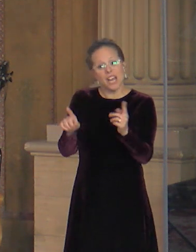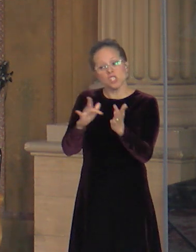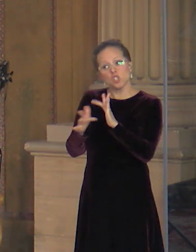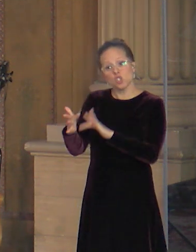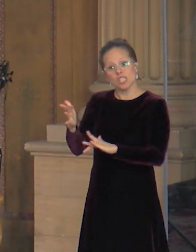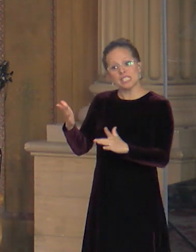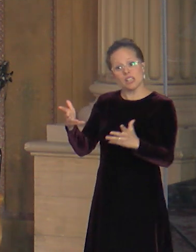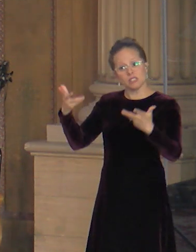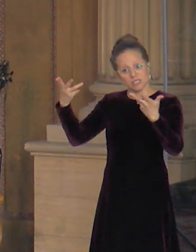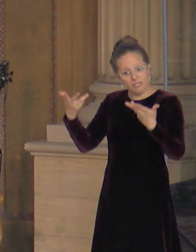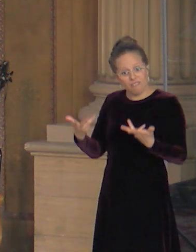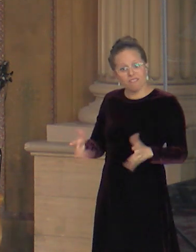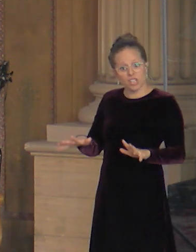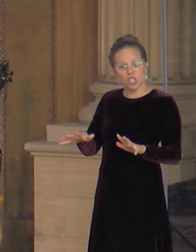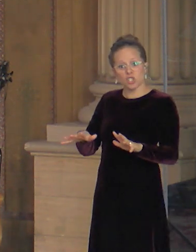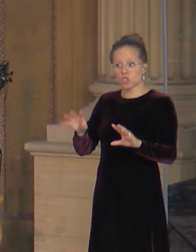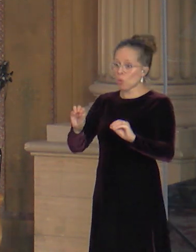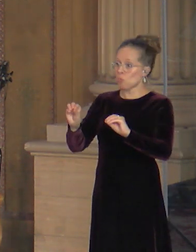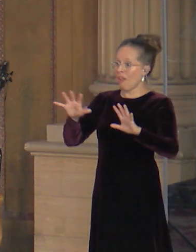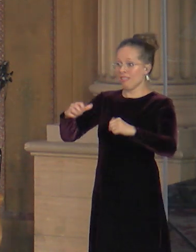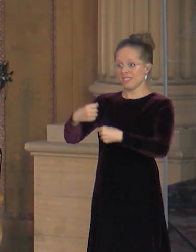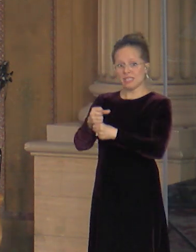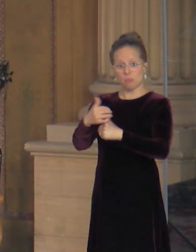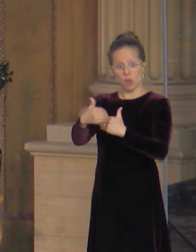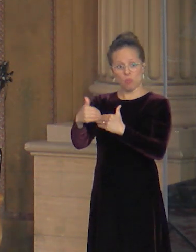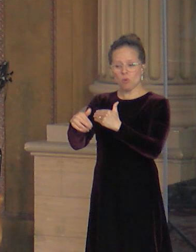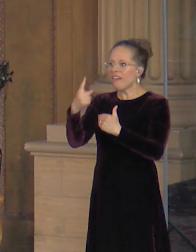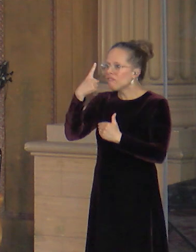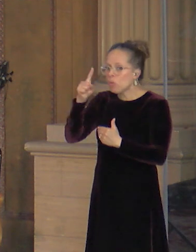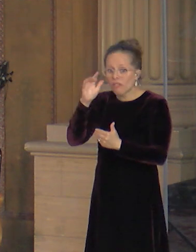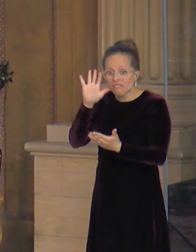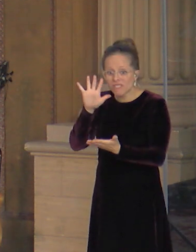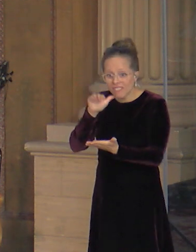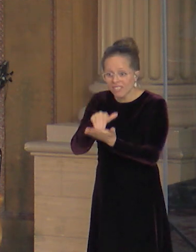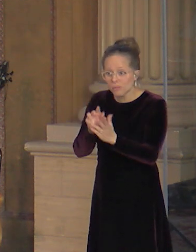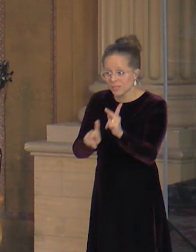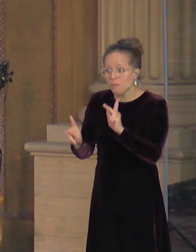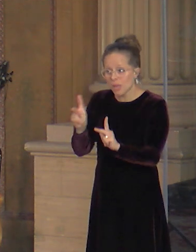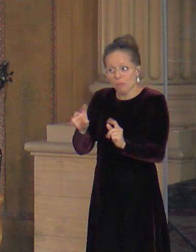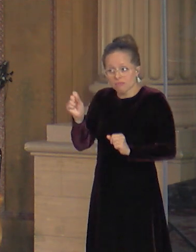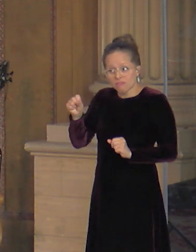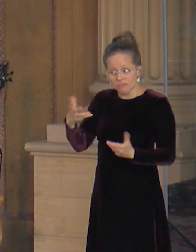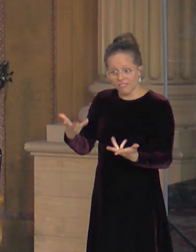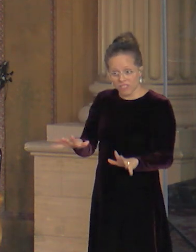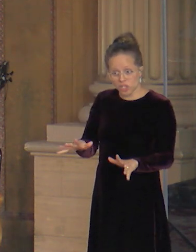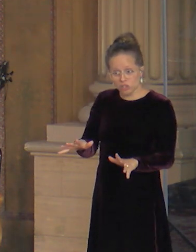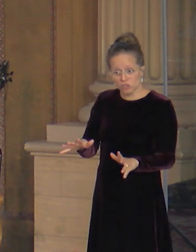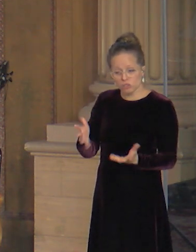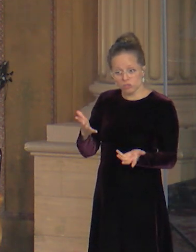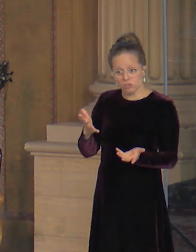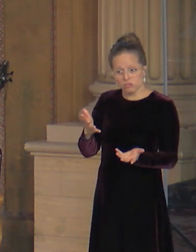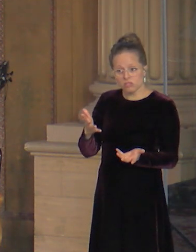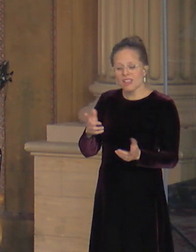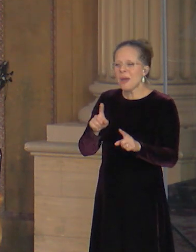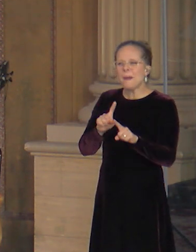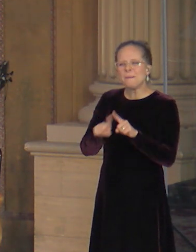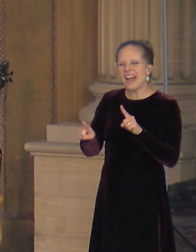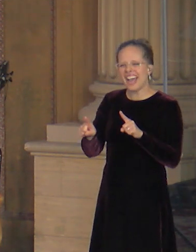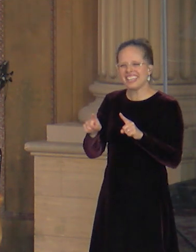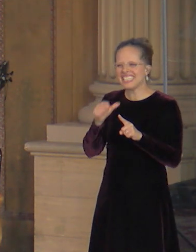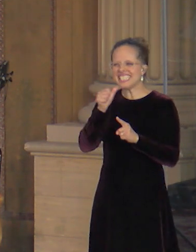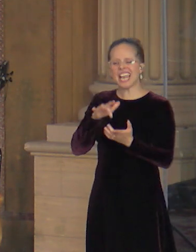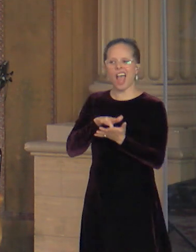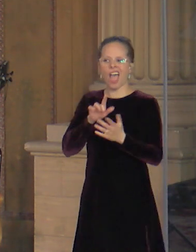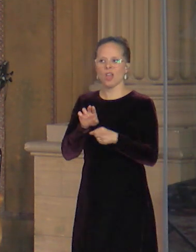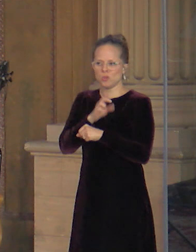make bread for others he made bread to feed 5,000 people he will use his deity to bless others he just doesn't use it to cheat at being human for